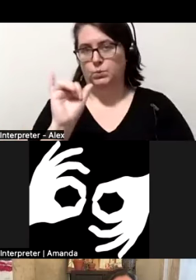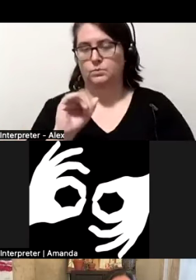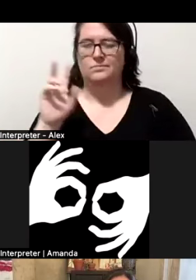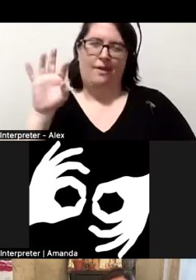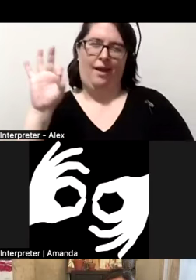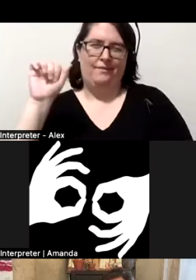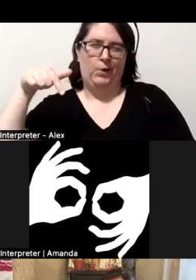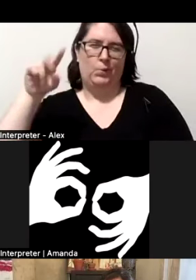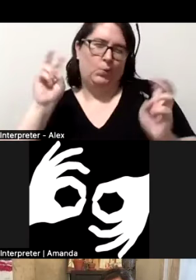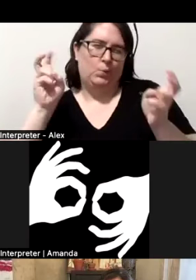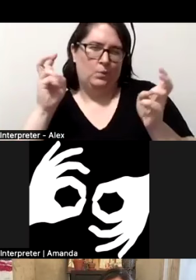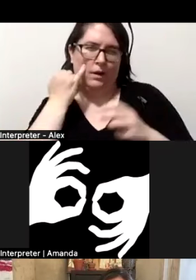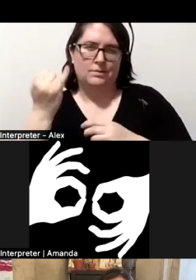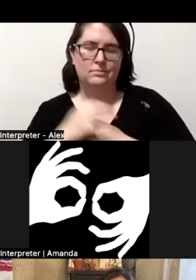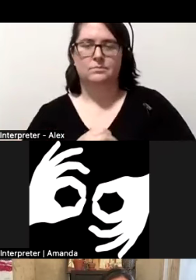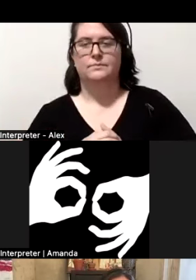the responses are.